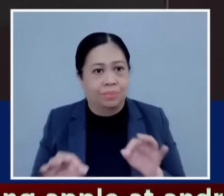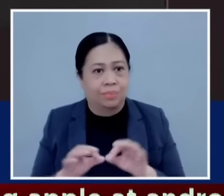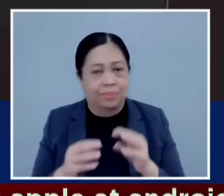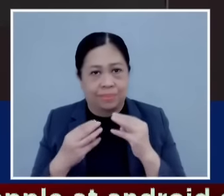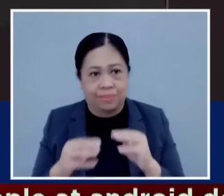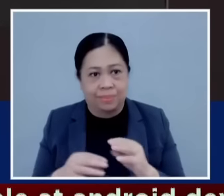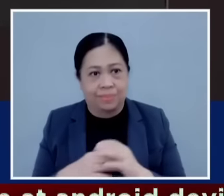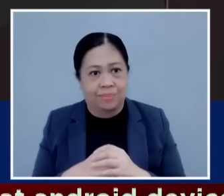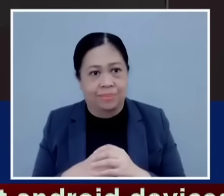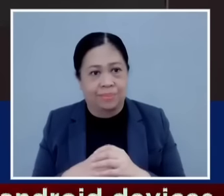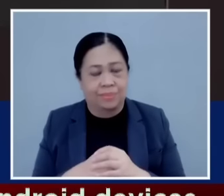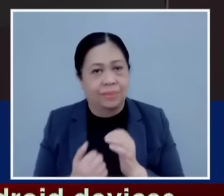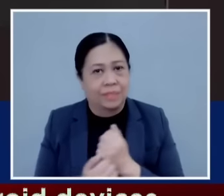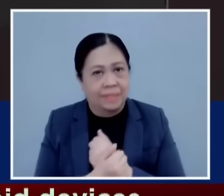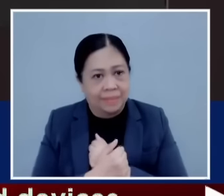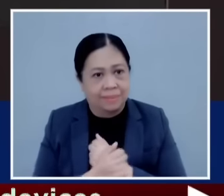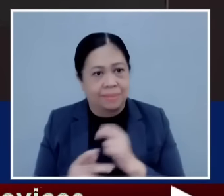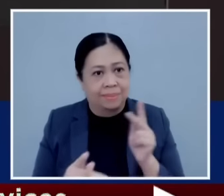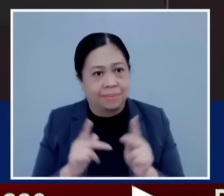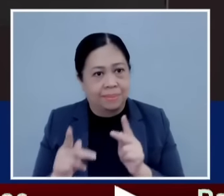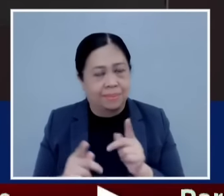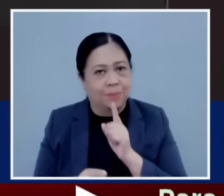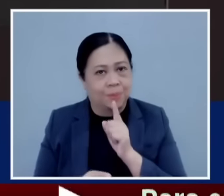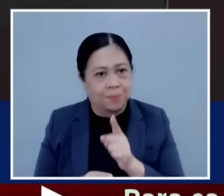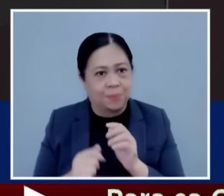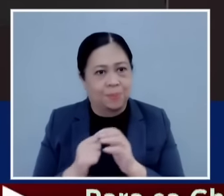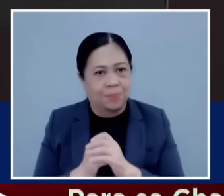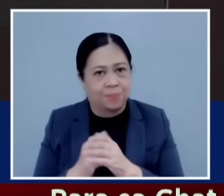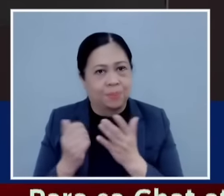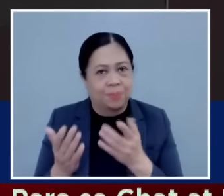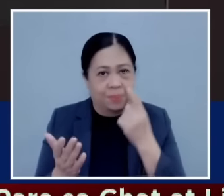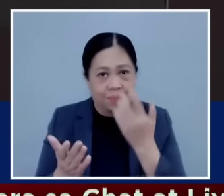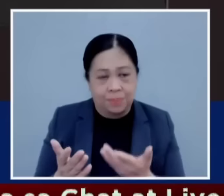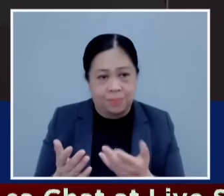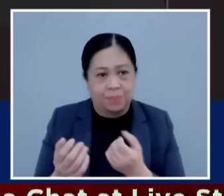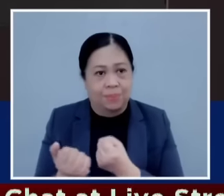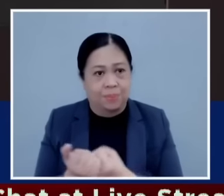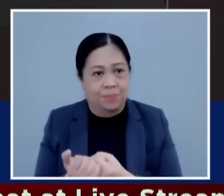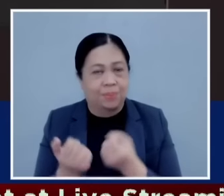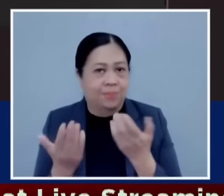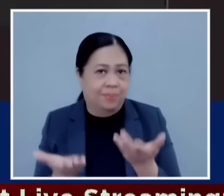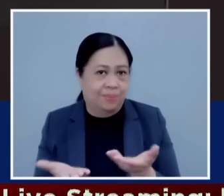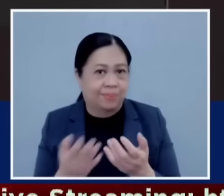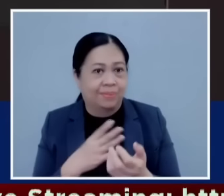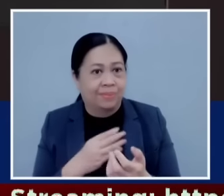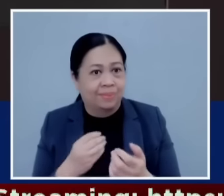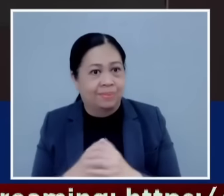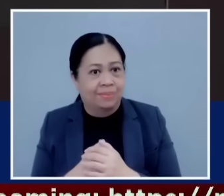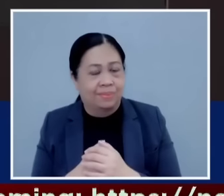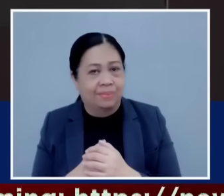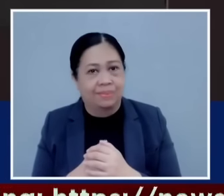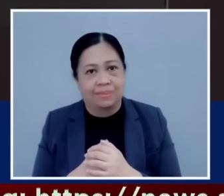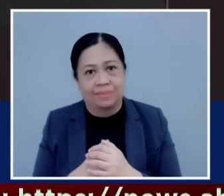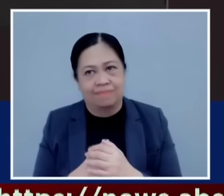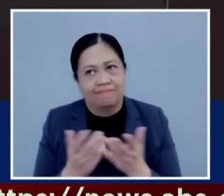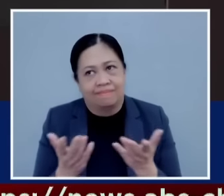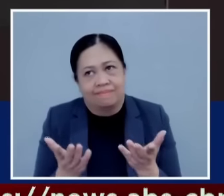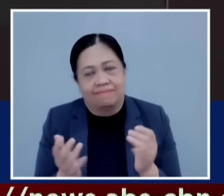like to love the people that truly like are there for you and support you and just